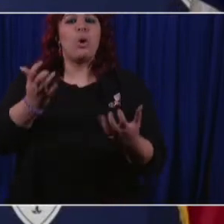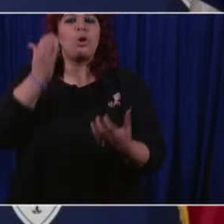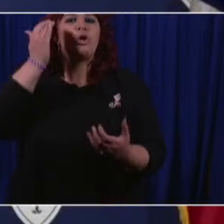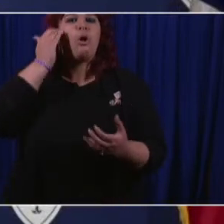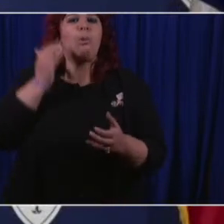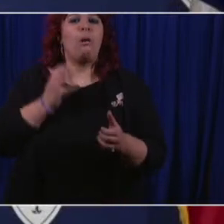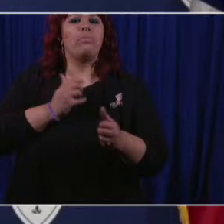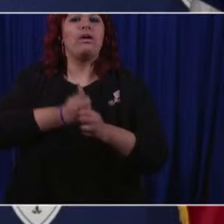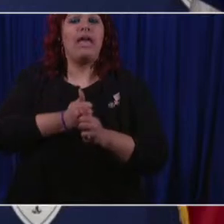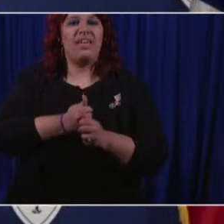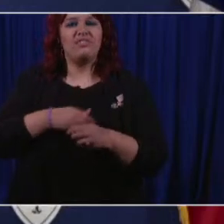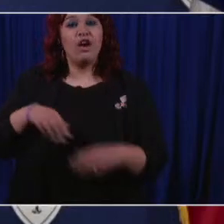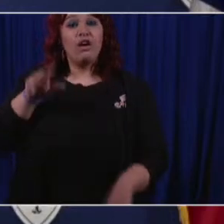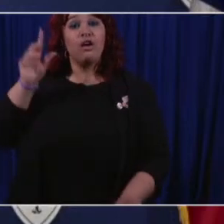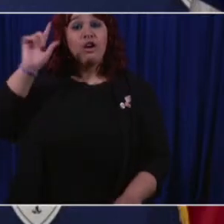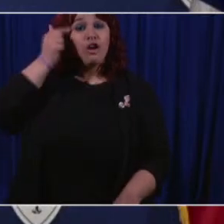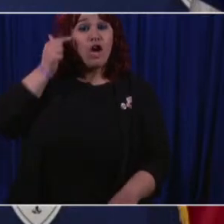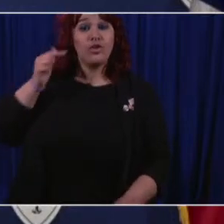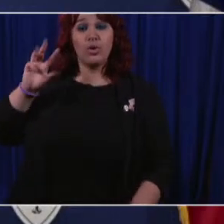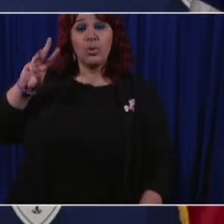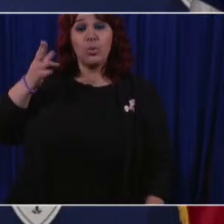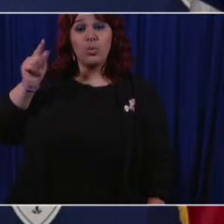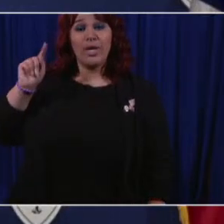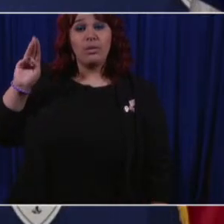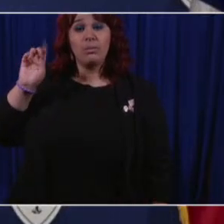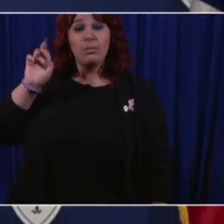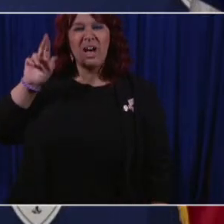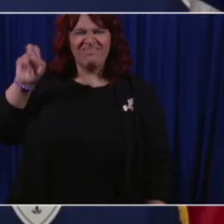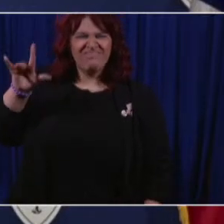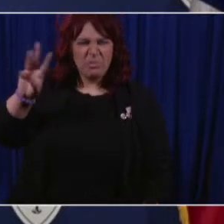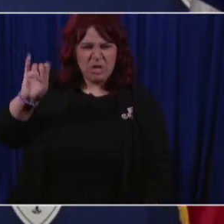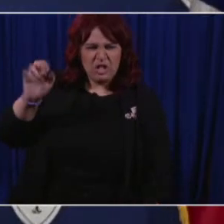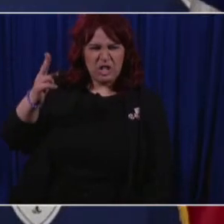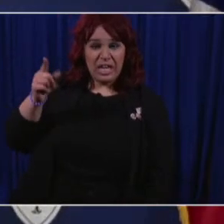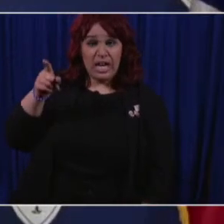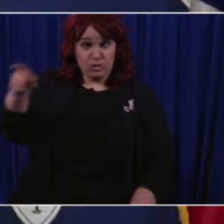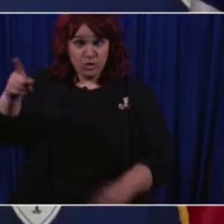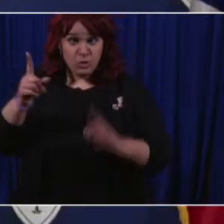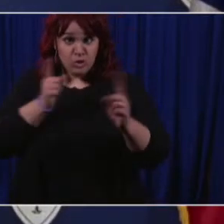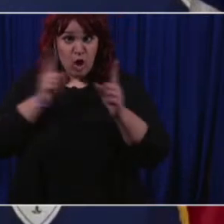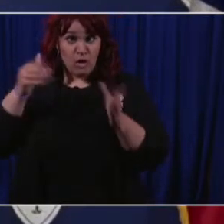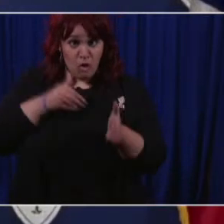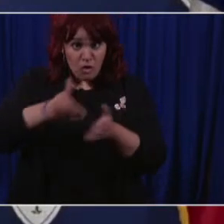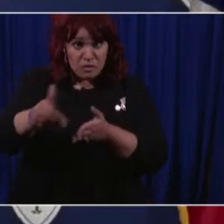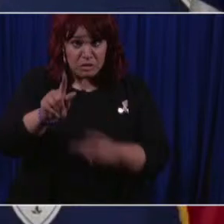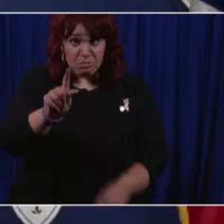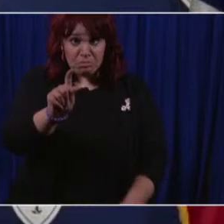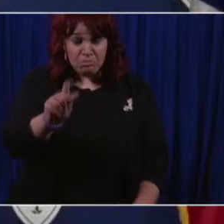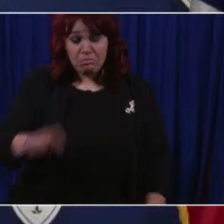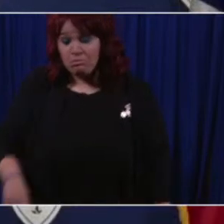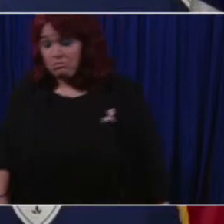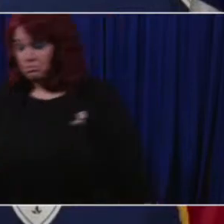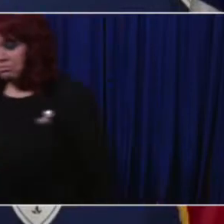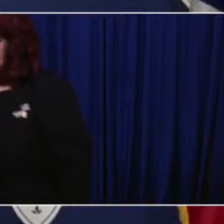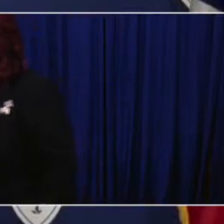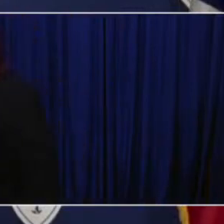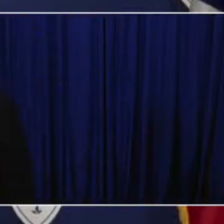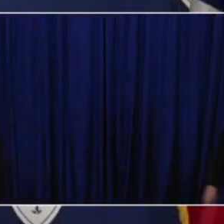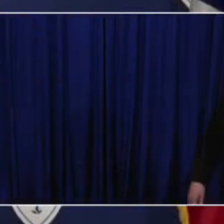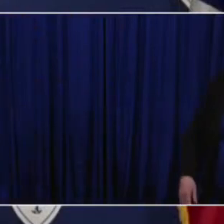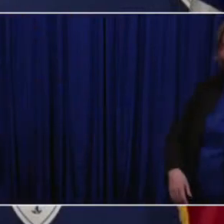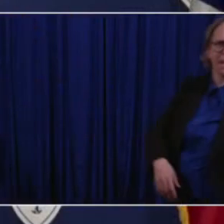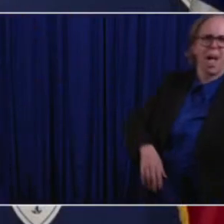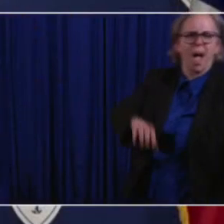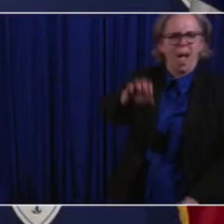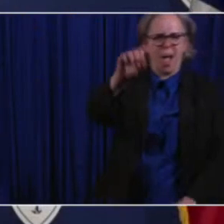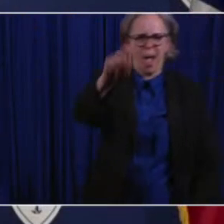of Ohio and Michigan kind of working together to talk about the variant? I talked to the governor yesterday. We don't talk